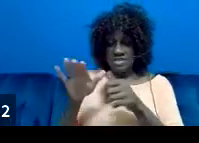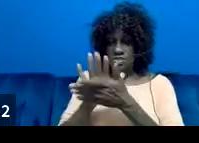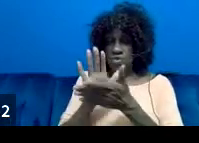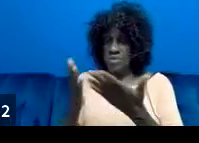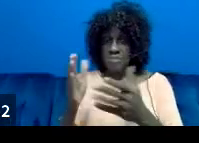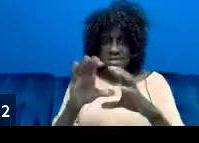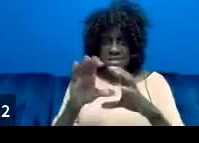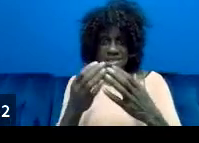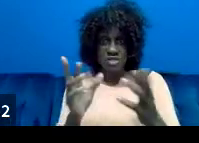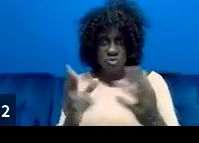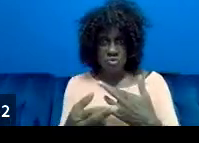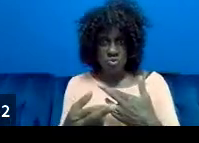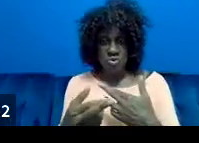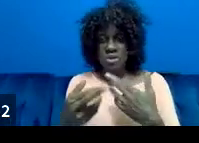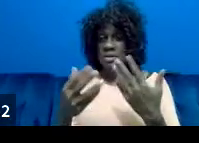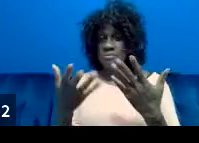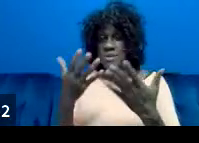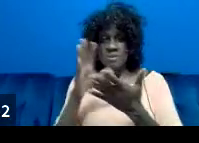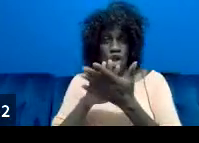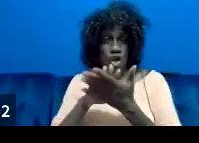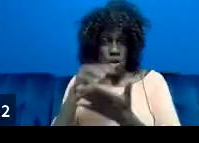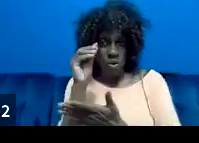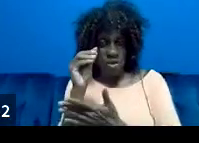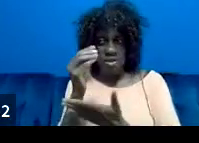classroom, the learning.